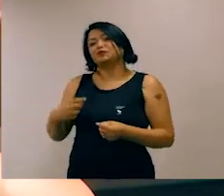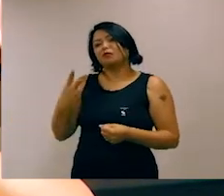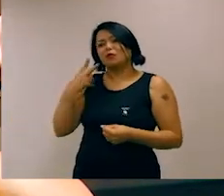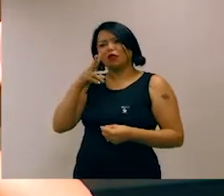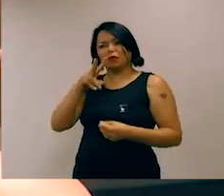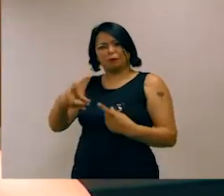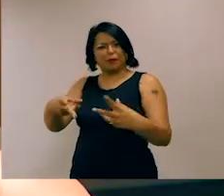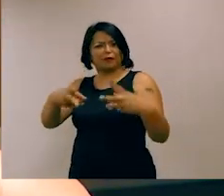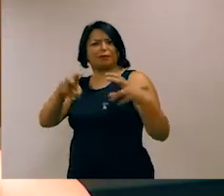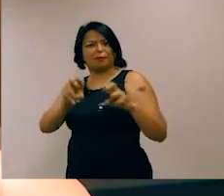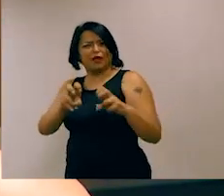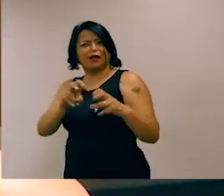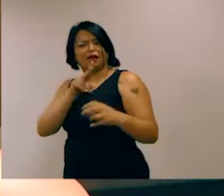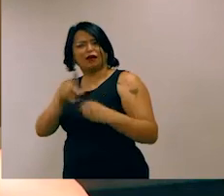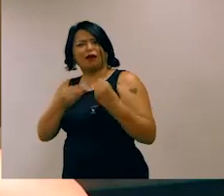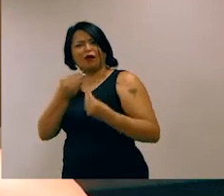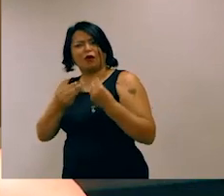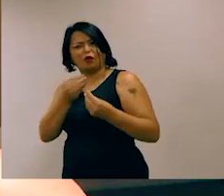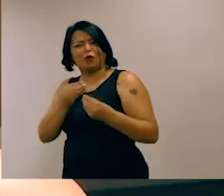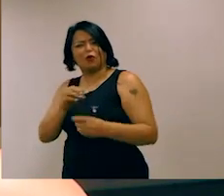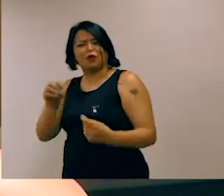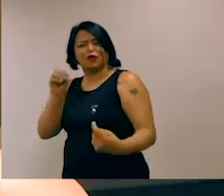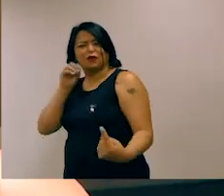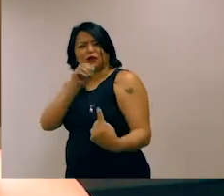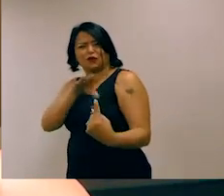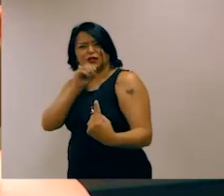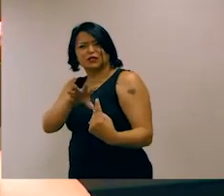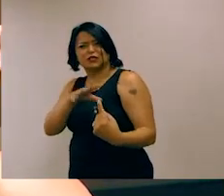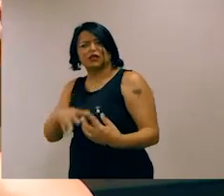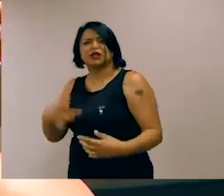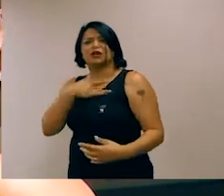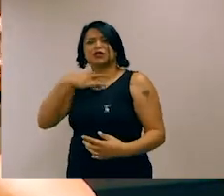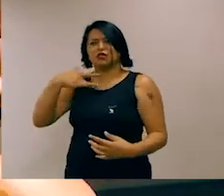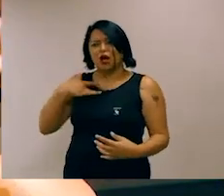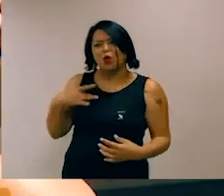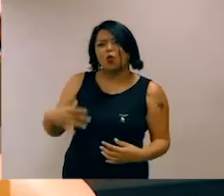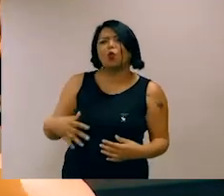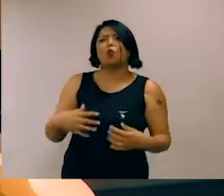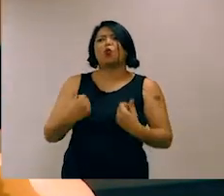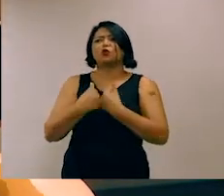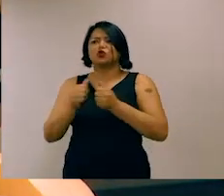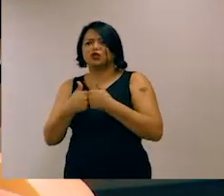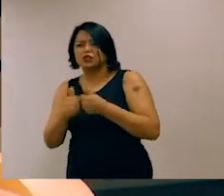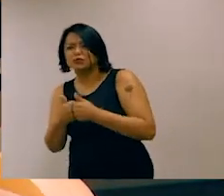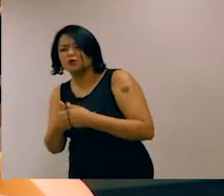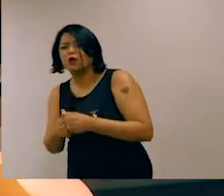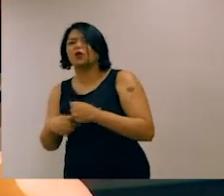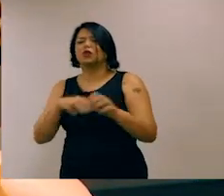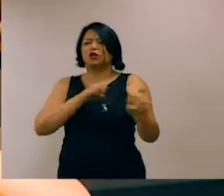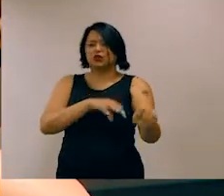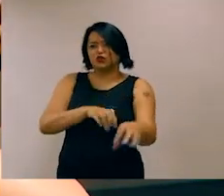in huge project on reducing bureaucratic burden, on how we can take a really